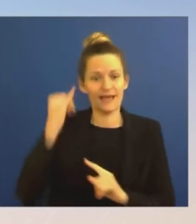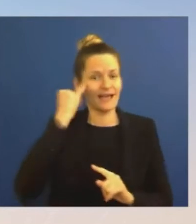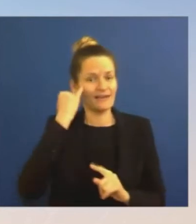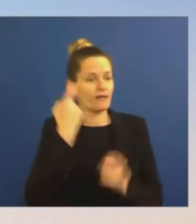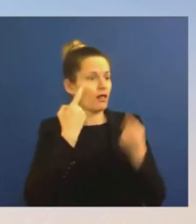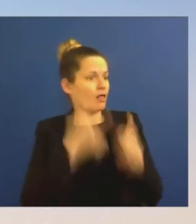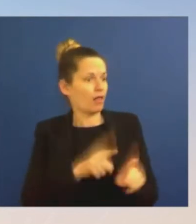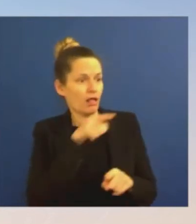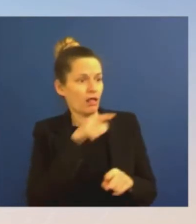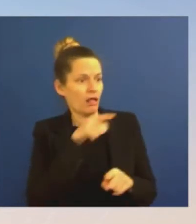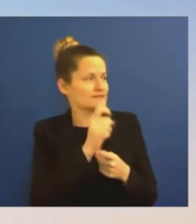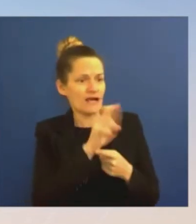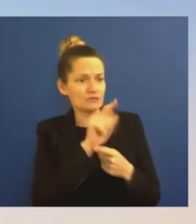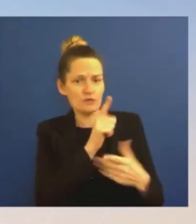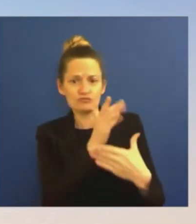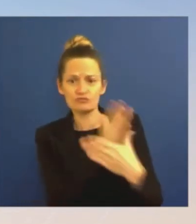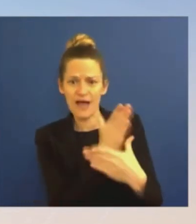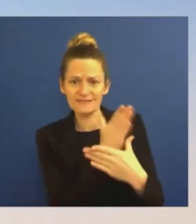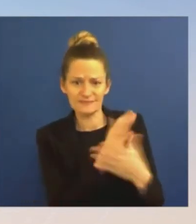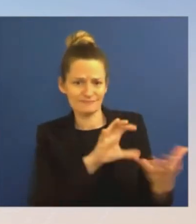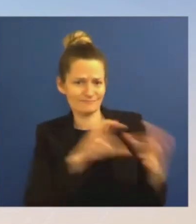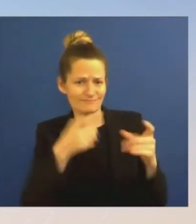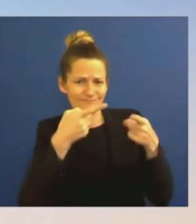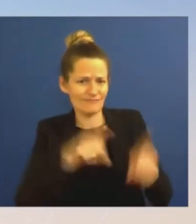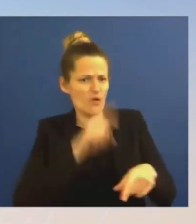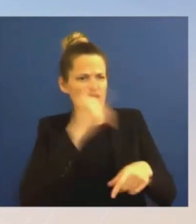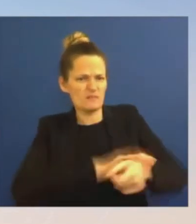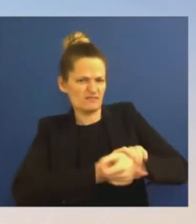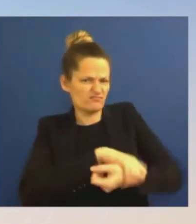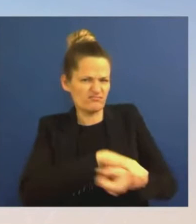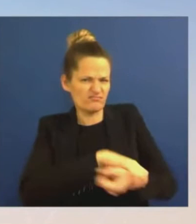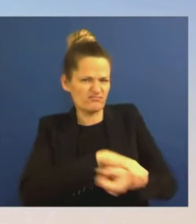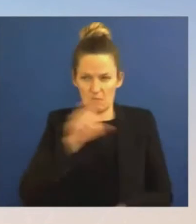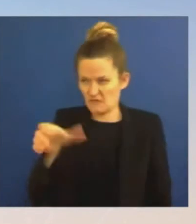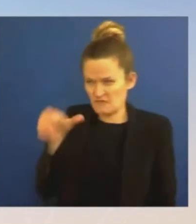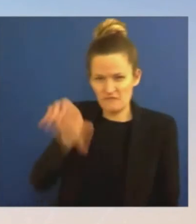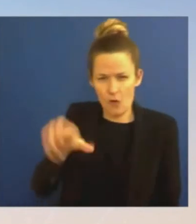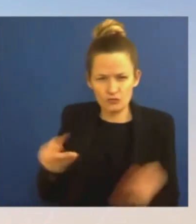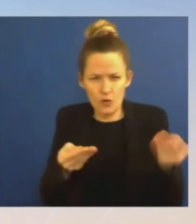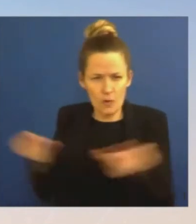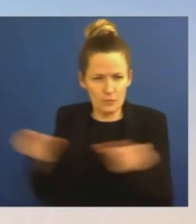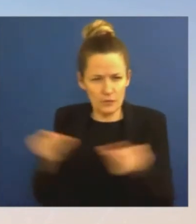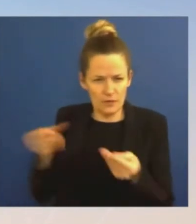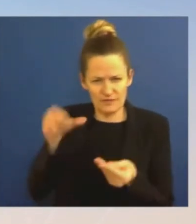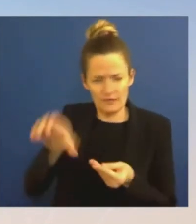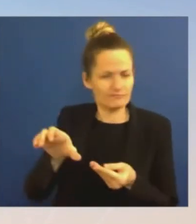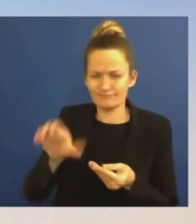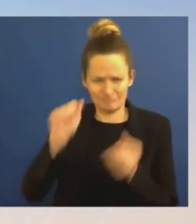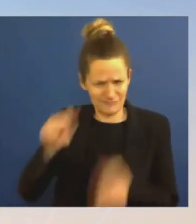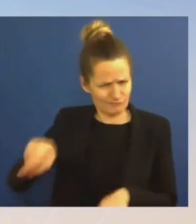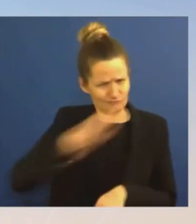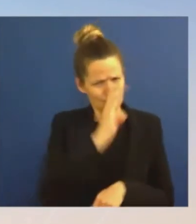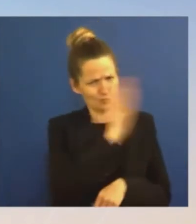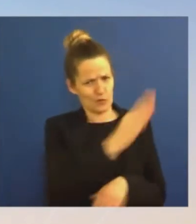arbitration by their employer. This law will affect the more than 60 million workers who are subject to mandatory arbitration clauses in the